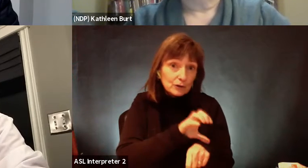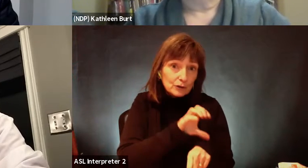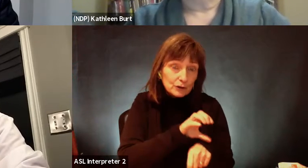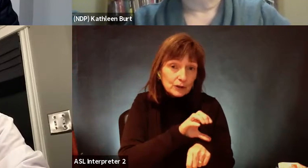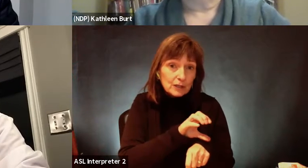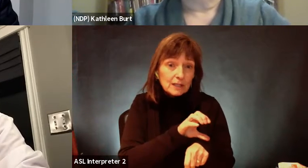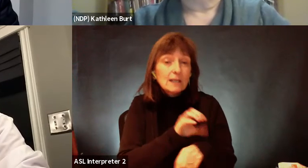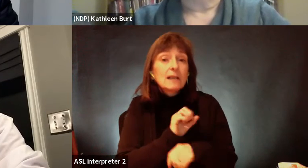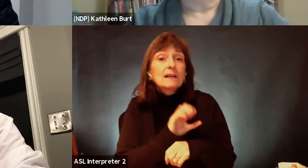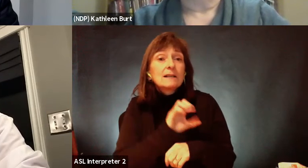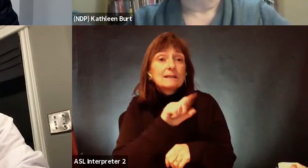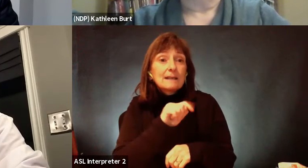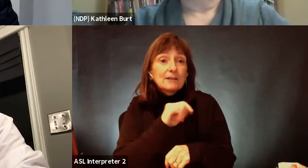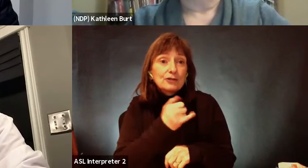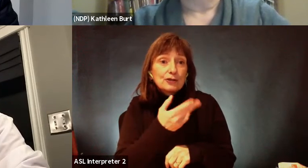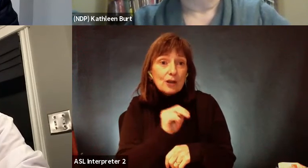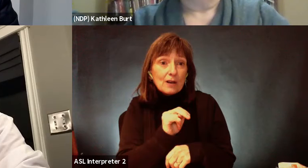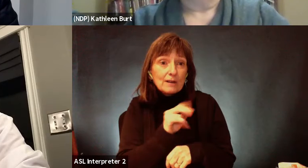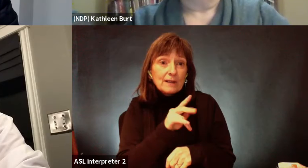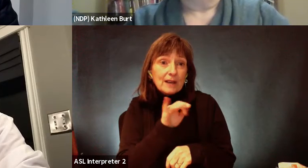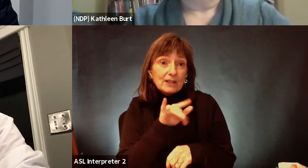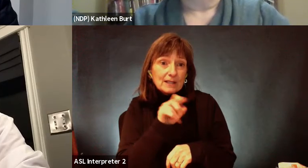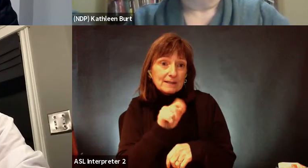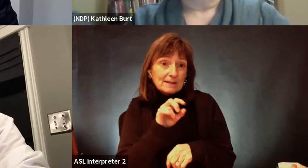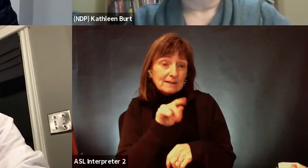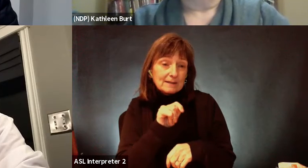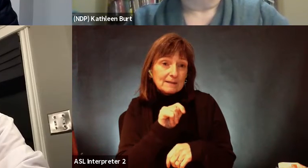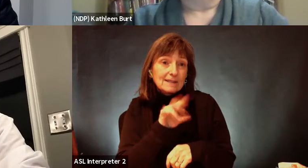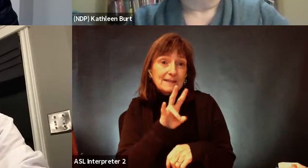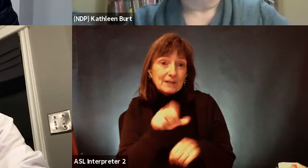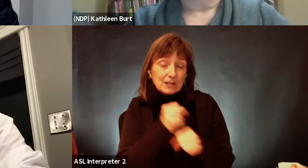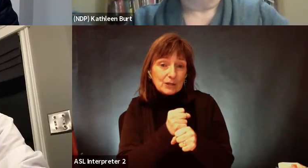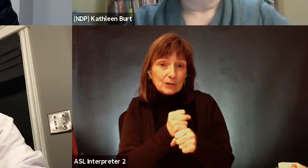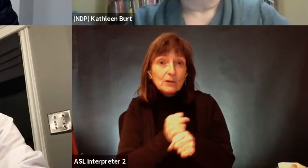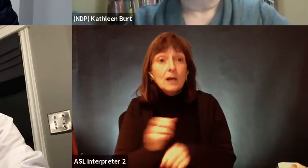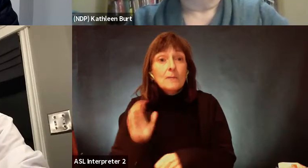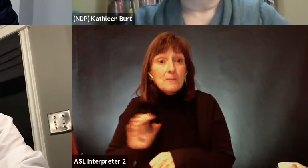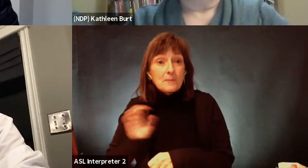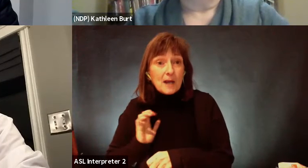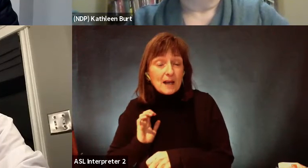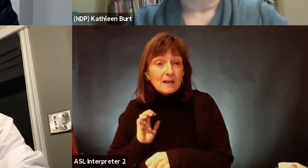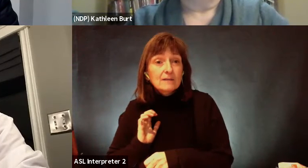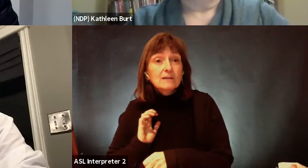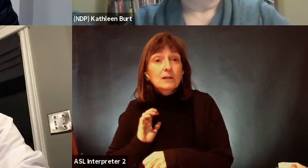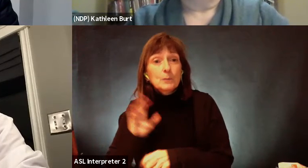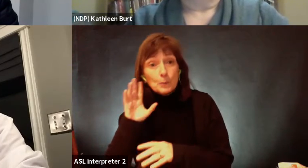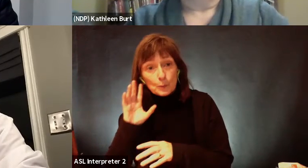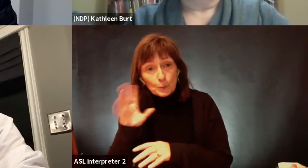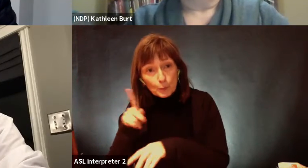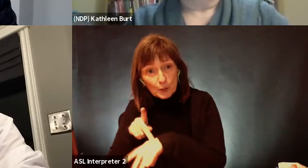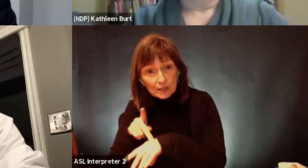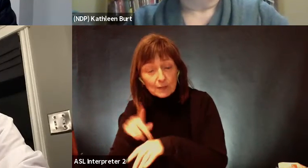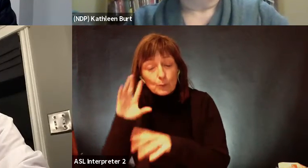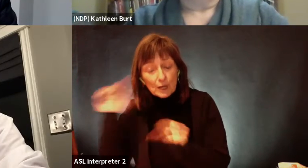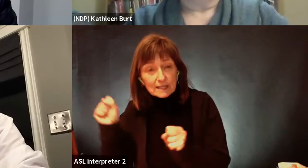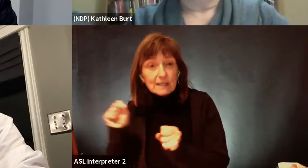in Conception Bay South for 7 years. I was also past president and member of the Topsail Elementary School Council, and always